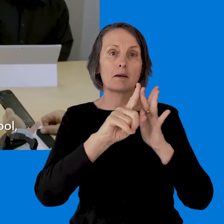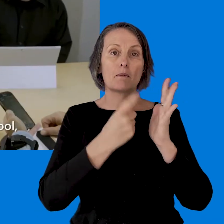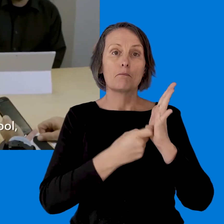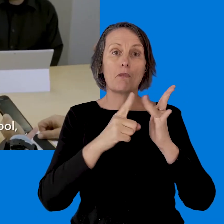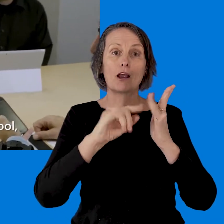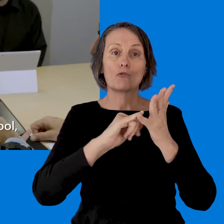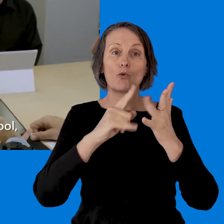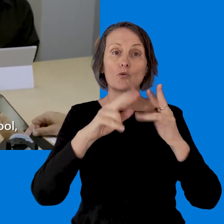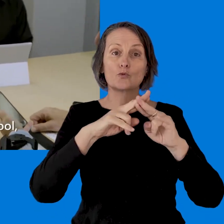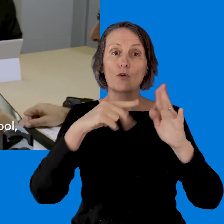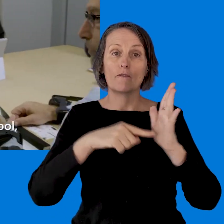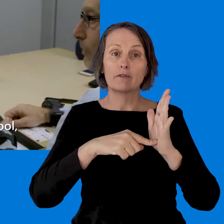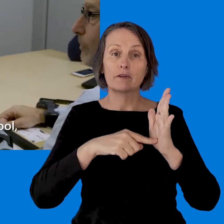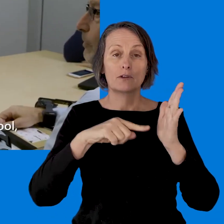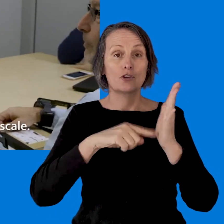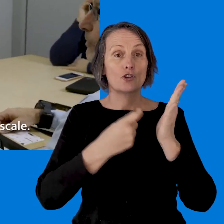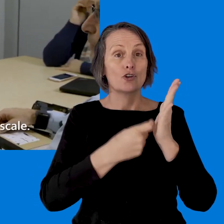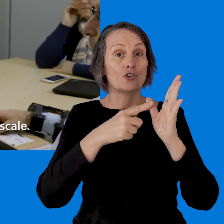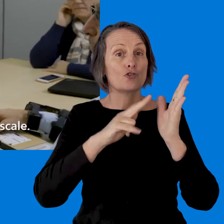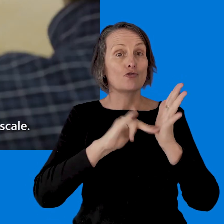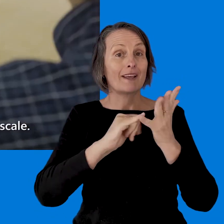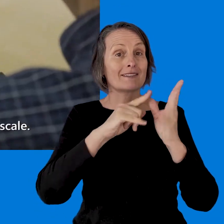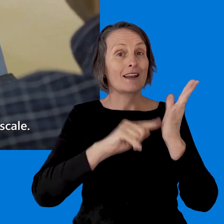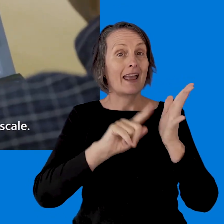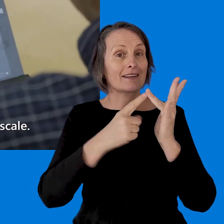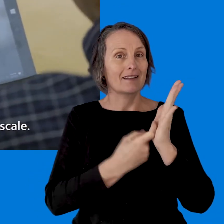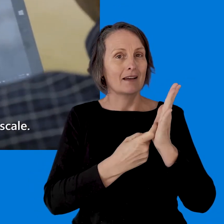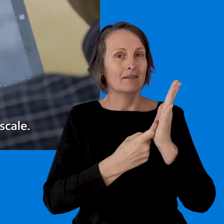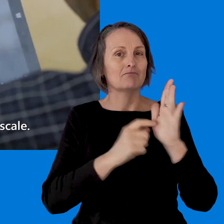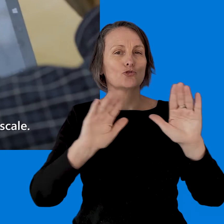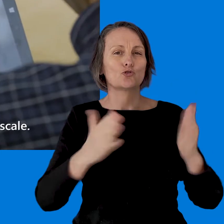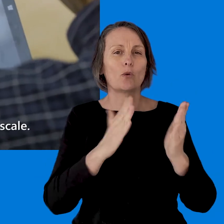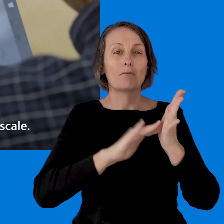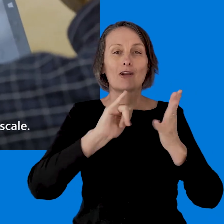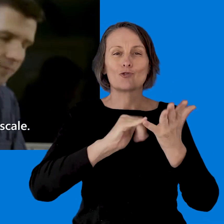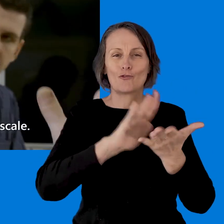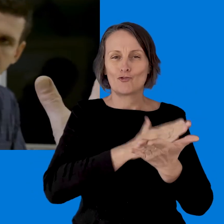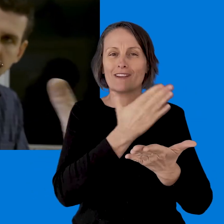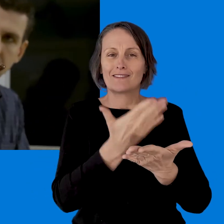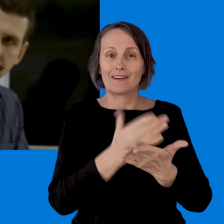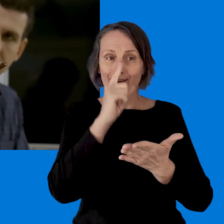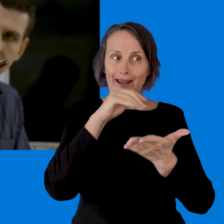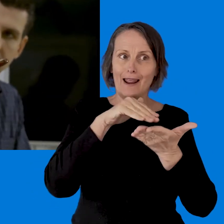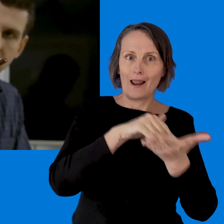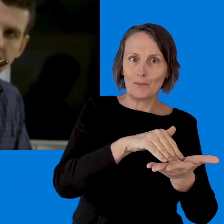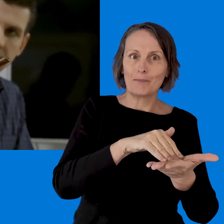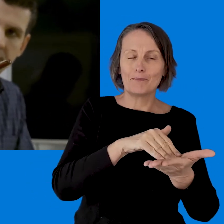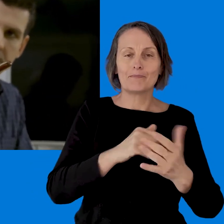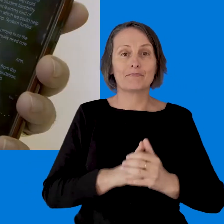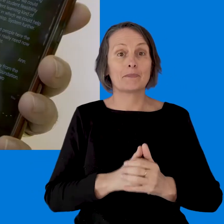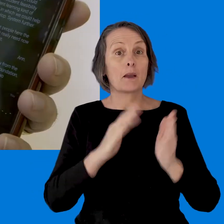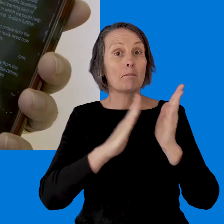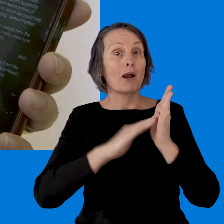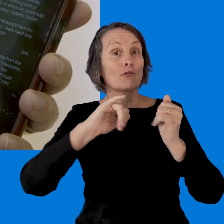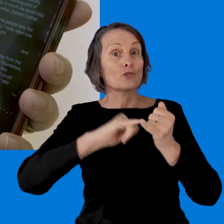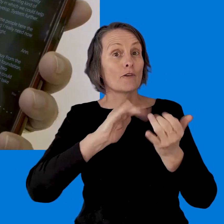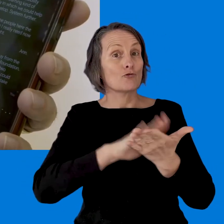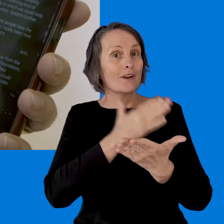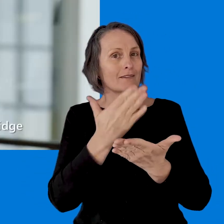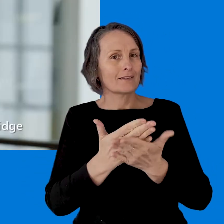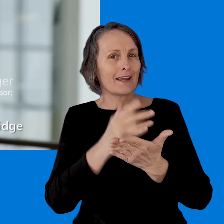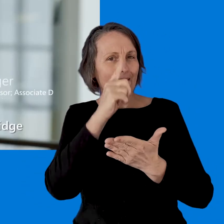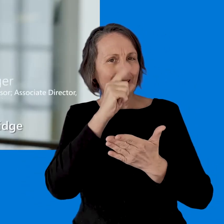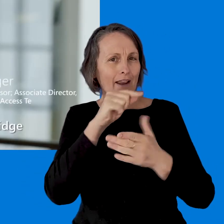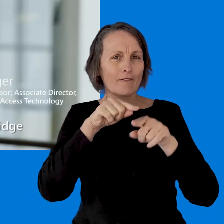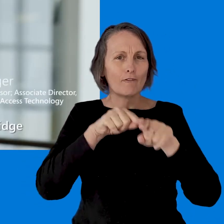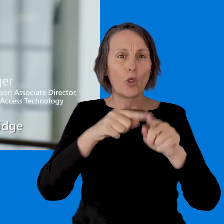an additional communication tool, which can help RIT on its journey to scale. Microsoft Translator uses AI